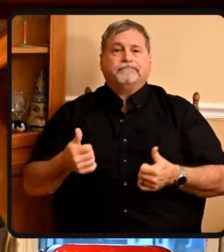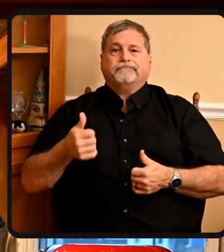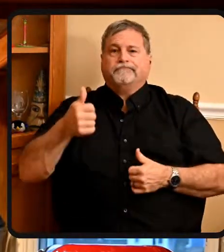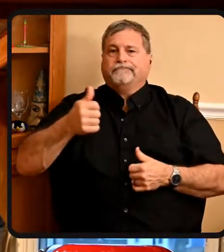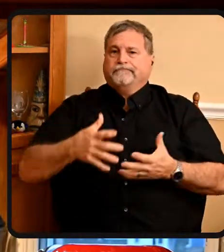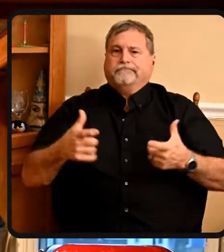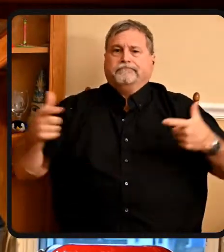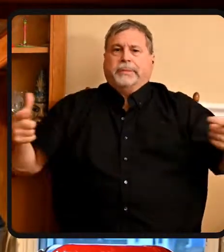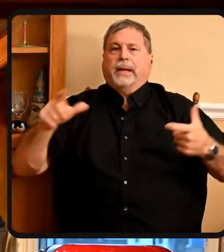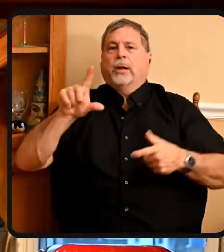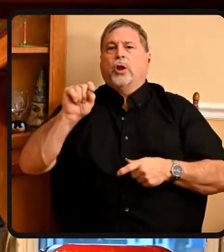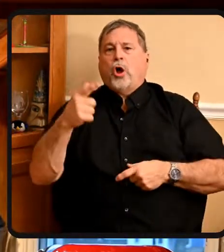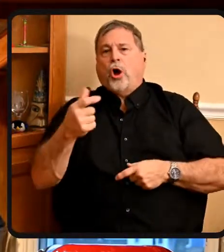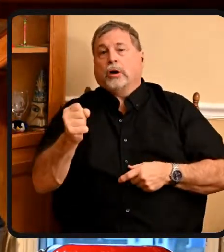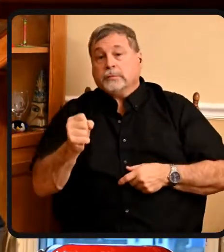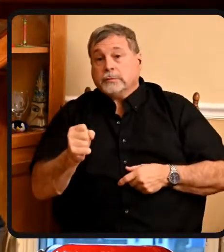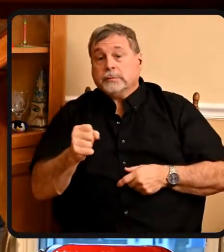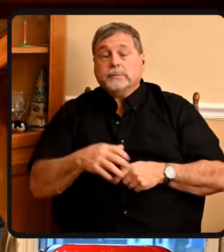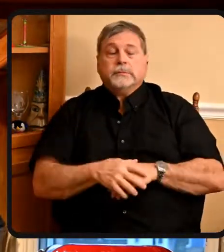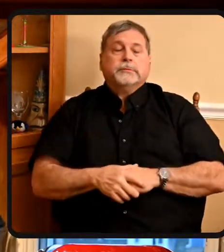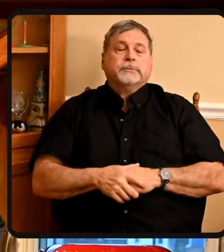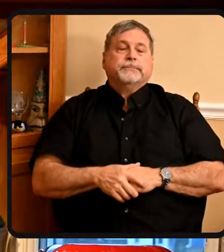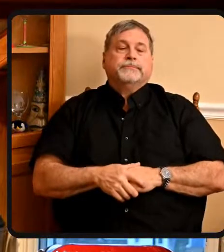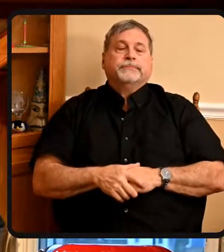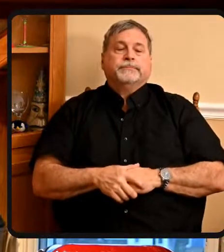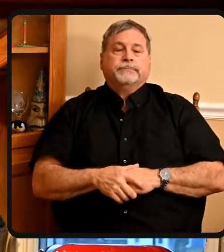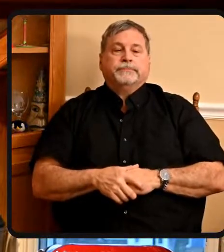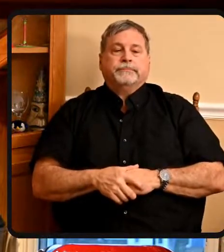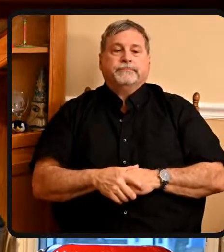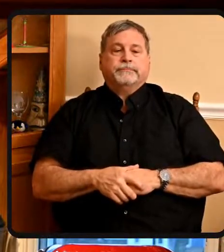big your logs are. So we're going to take this out.